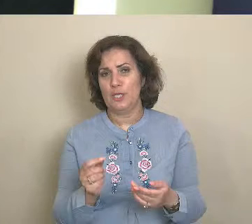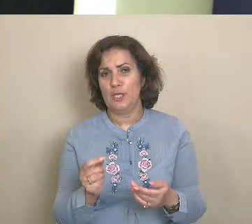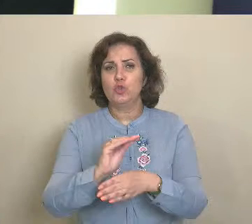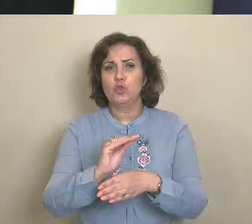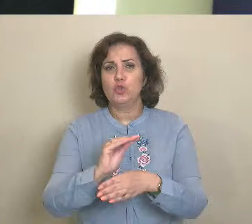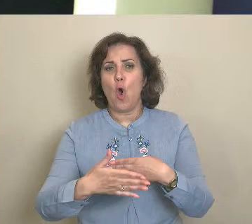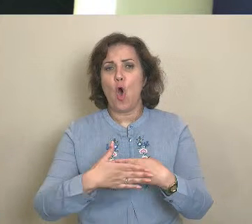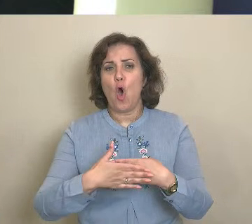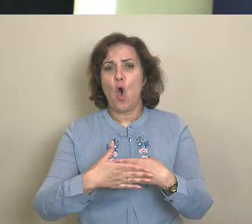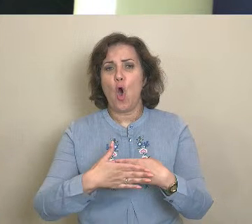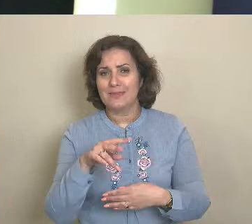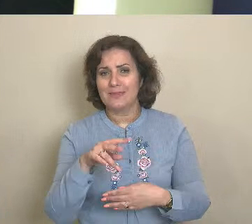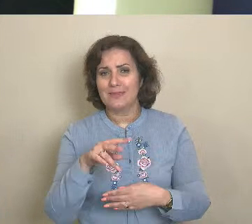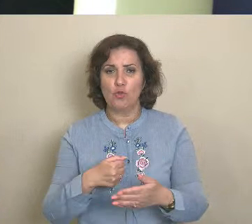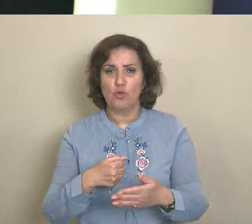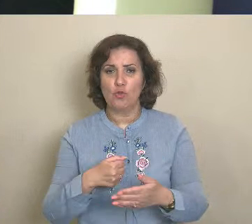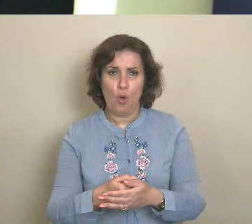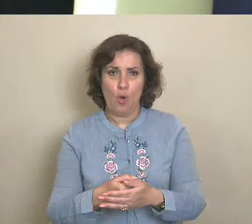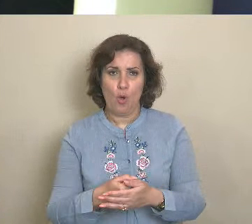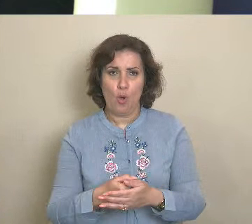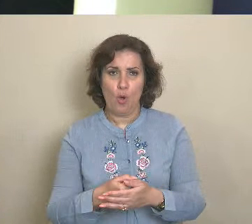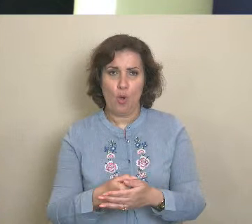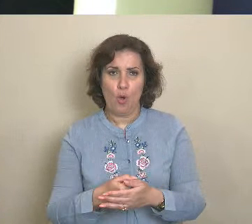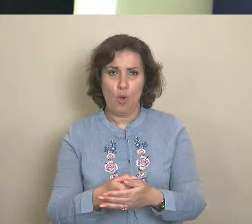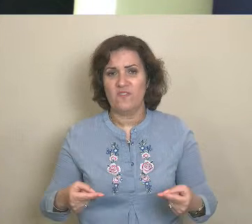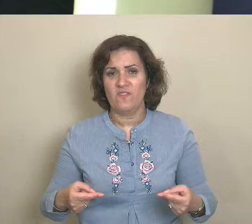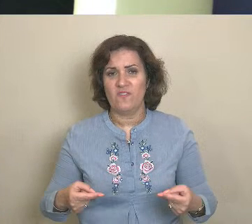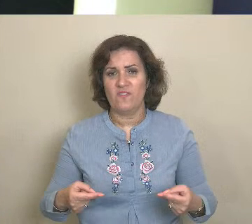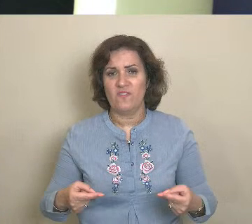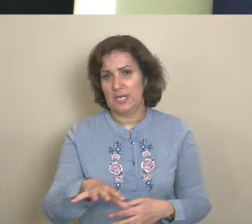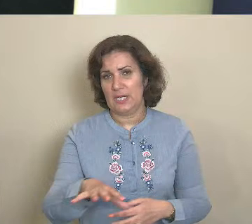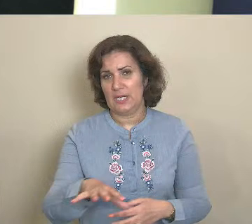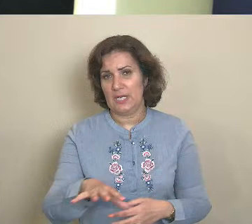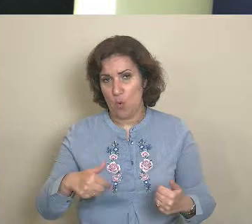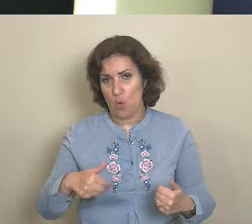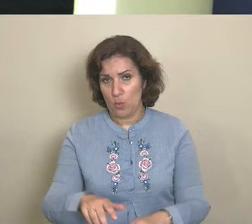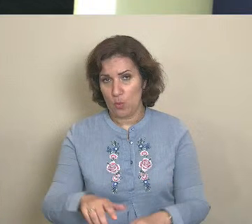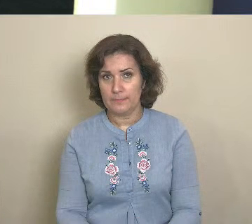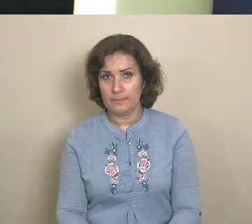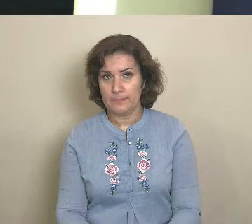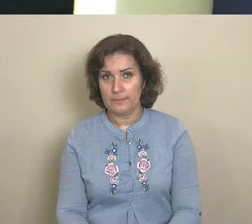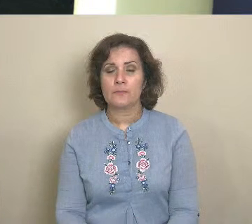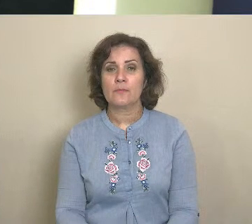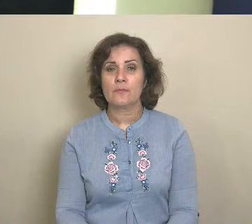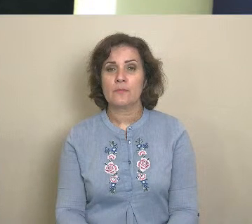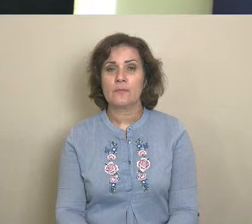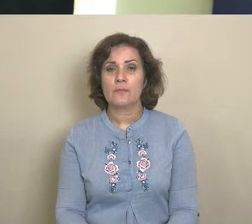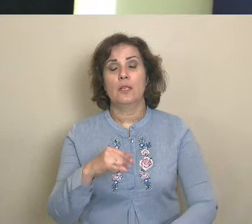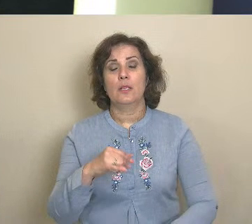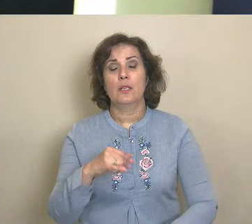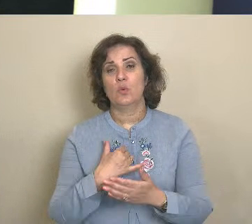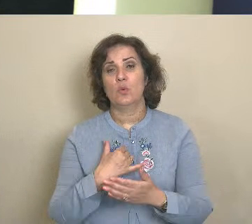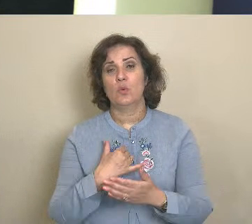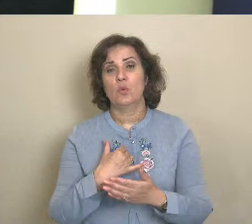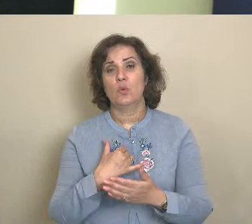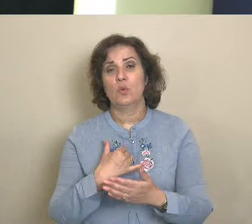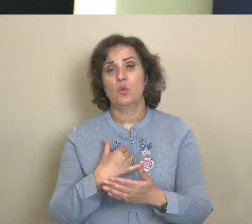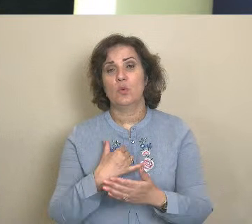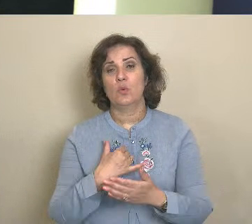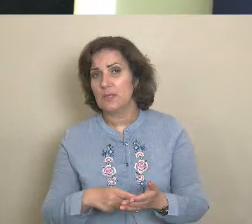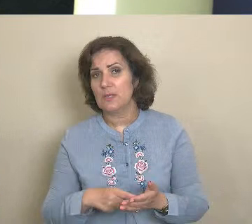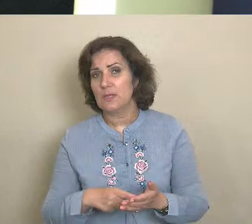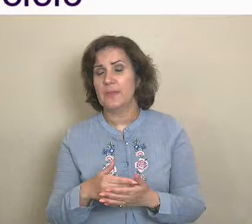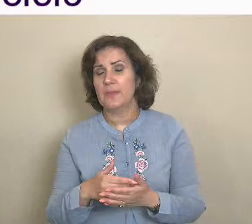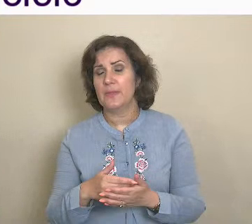refuses to sign some documents on the boundaries of